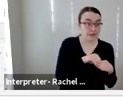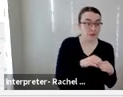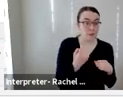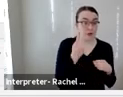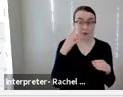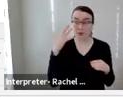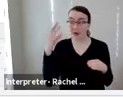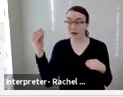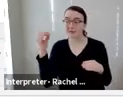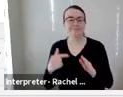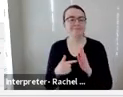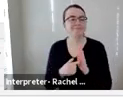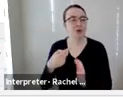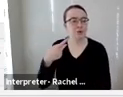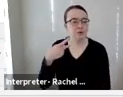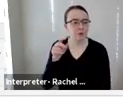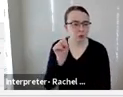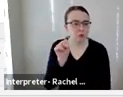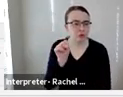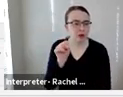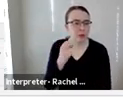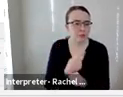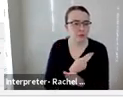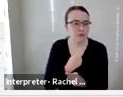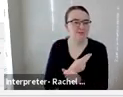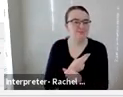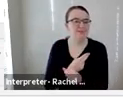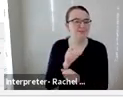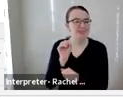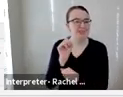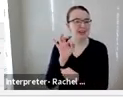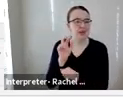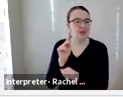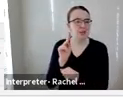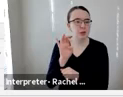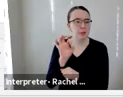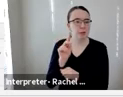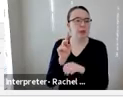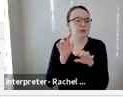Photoshop, Sketchbook works very similar, where I can say,